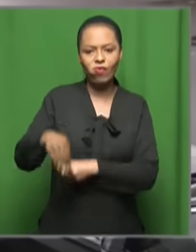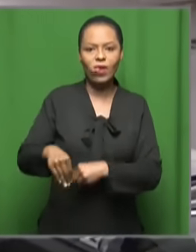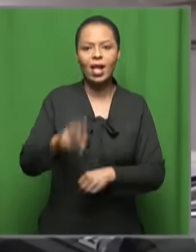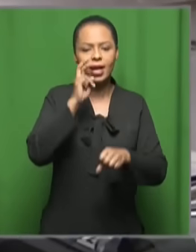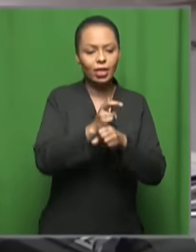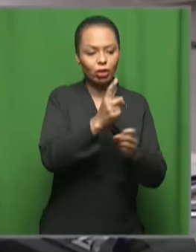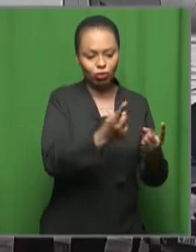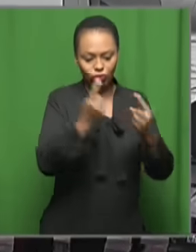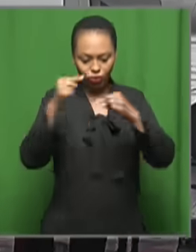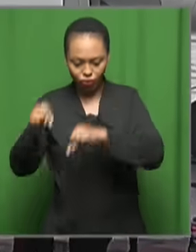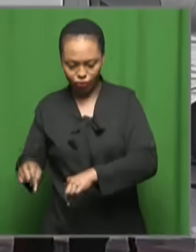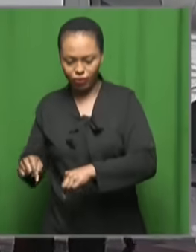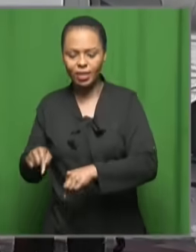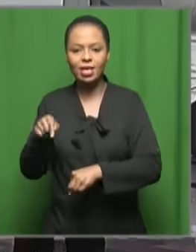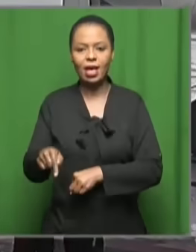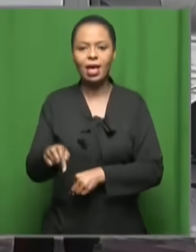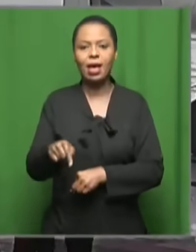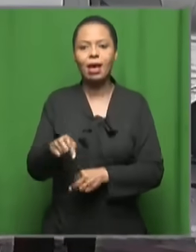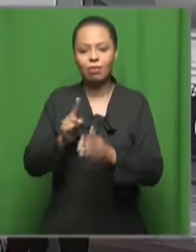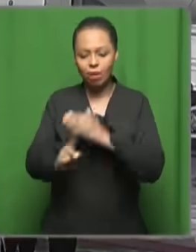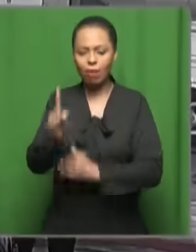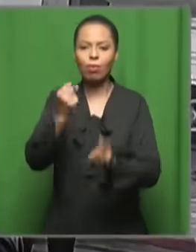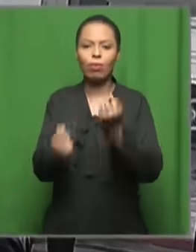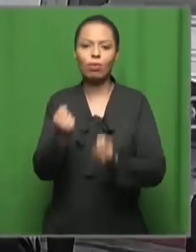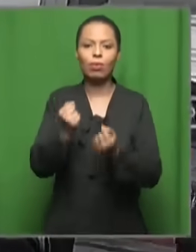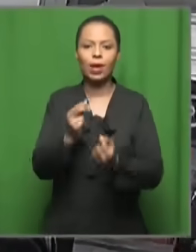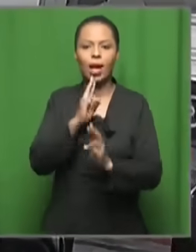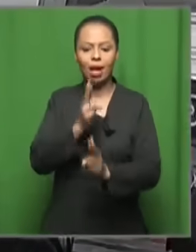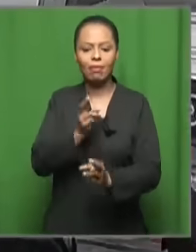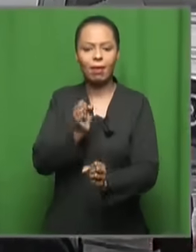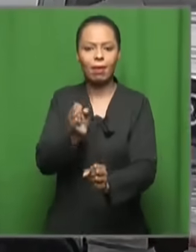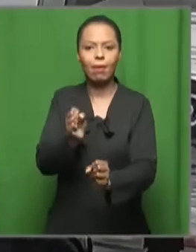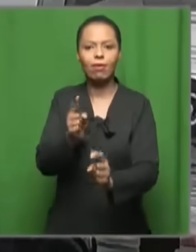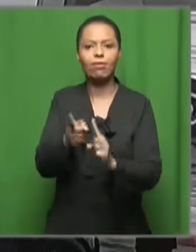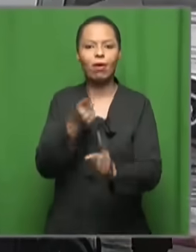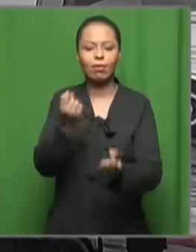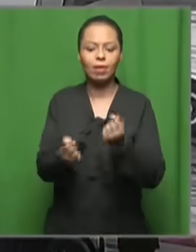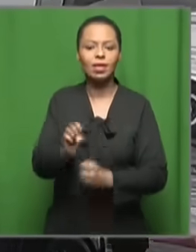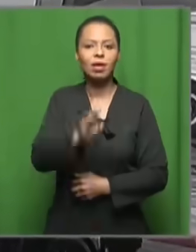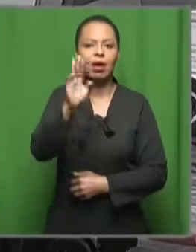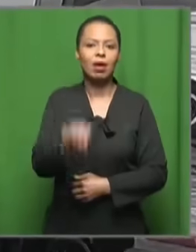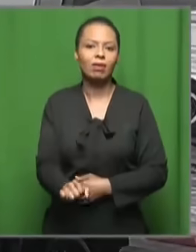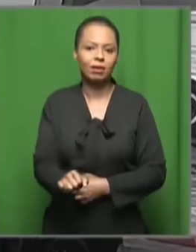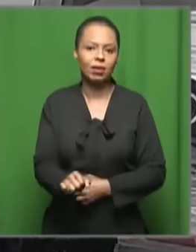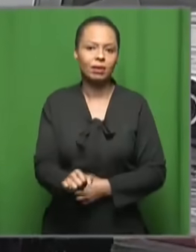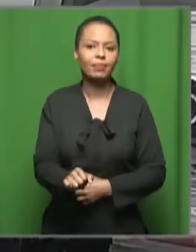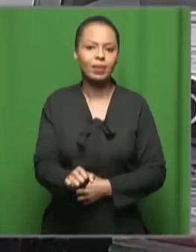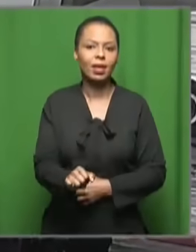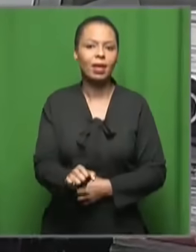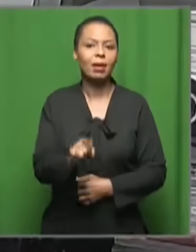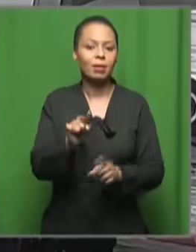for here in South Africa. So when you have a global institution targeting that, then you are able to not only address it in South Africa, but